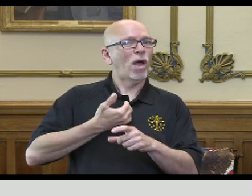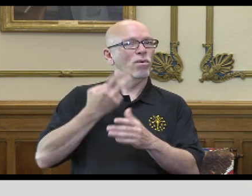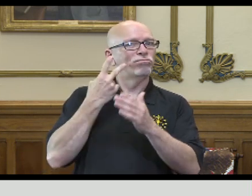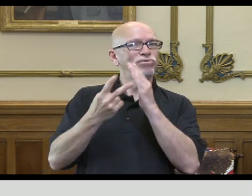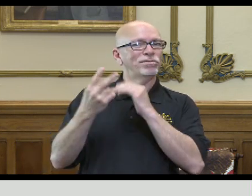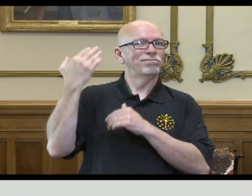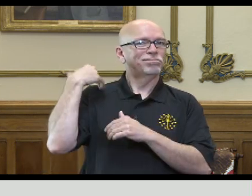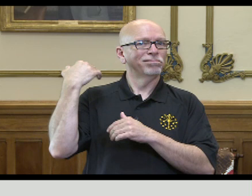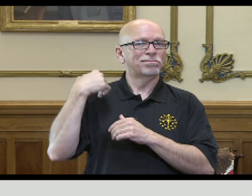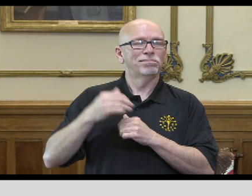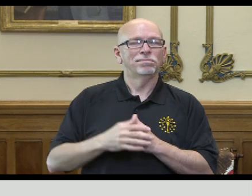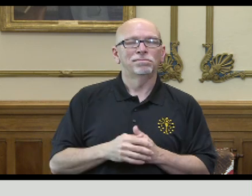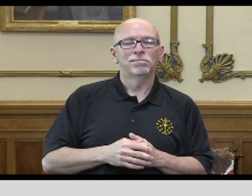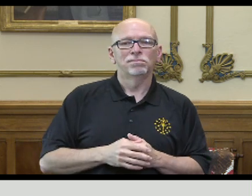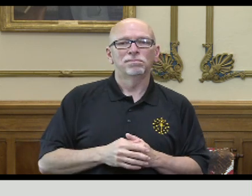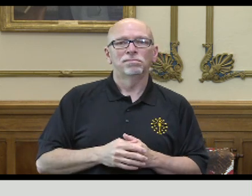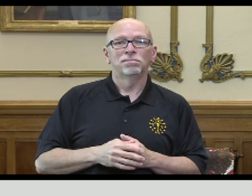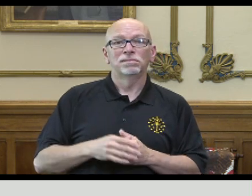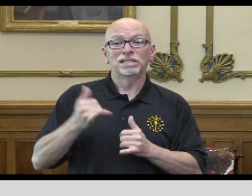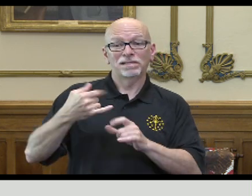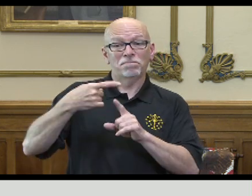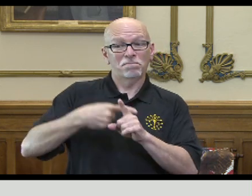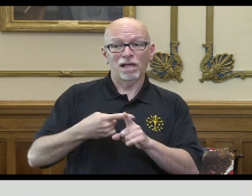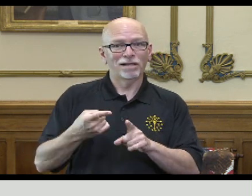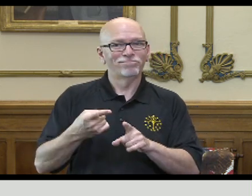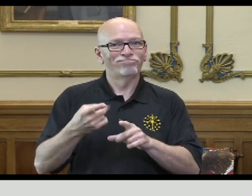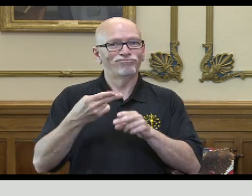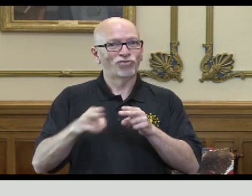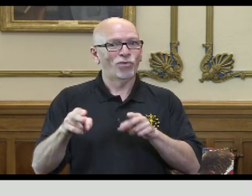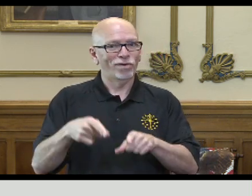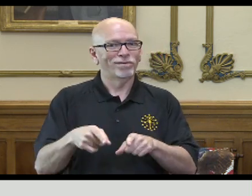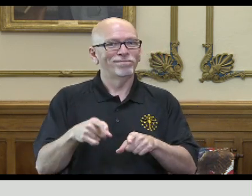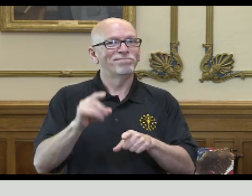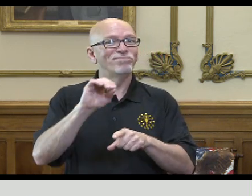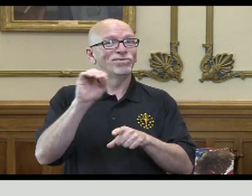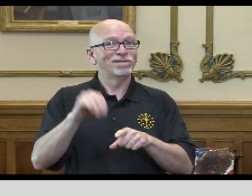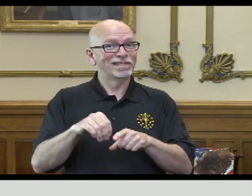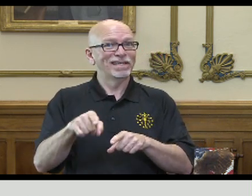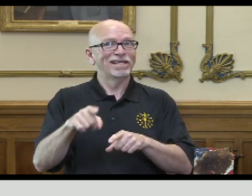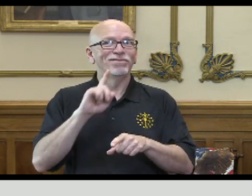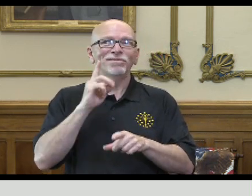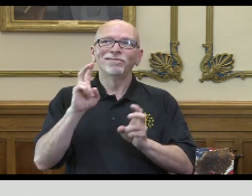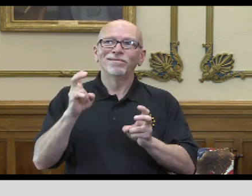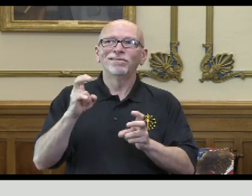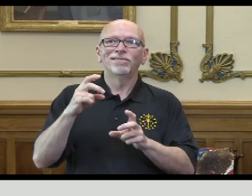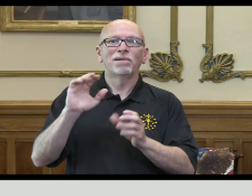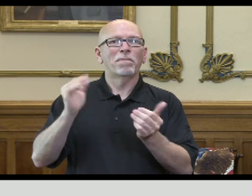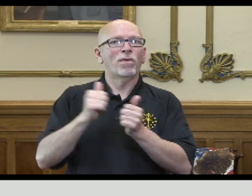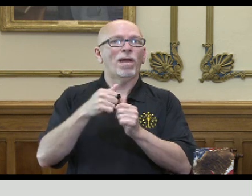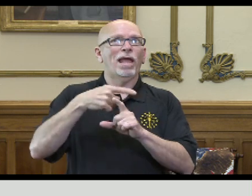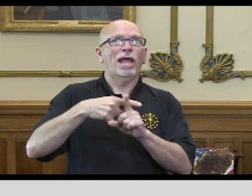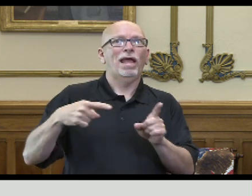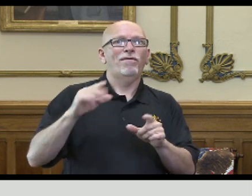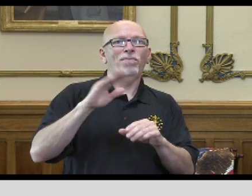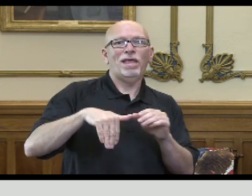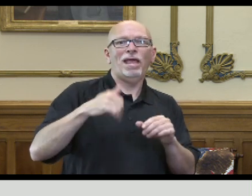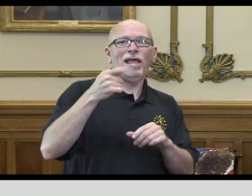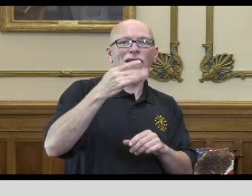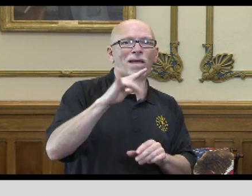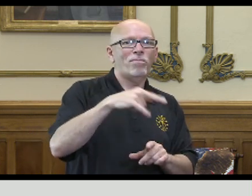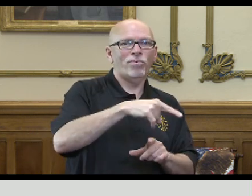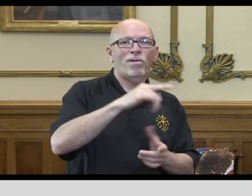amount. While this month's shortfall, on a percentage basis, was just half of the shortfall of last